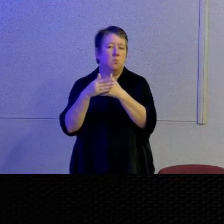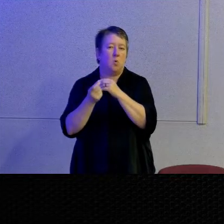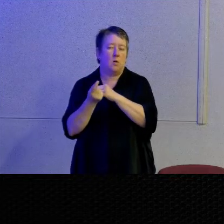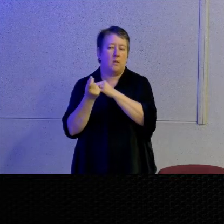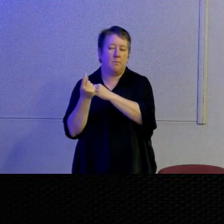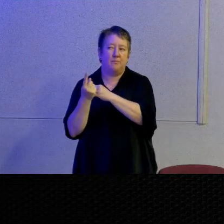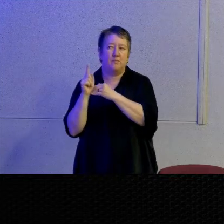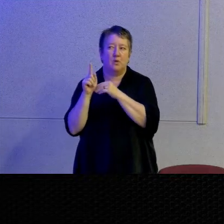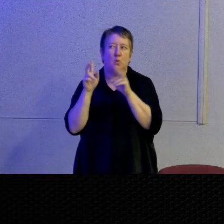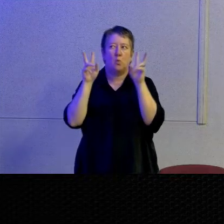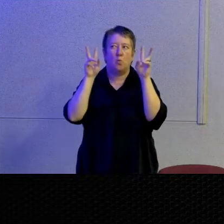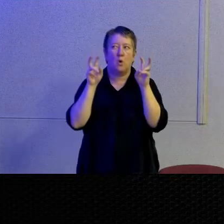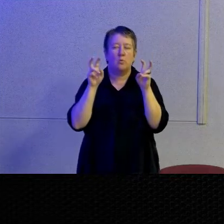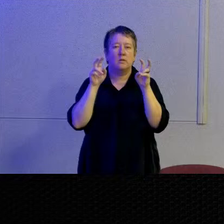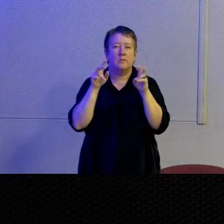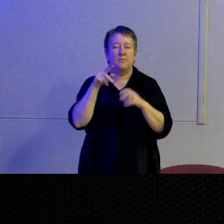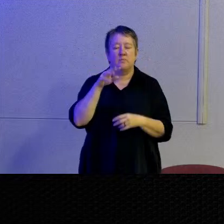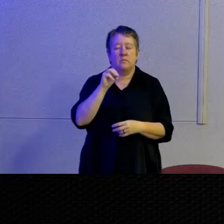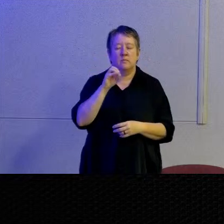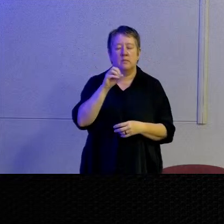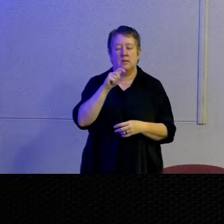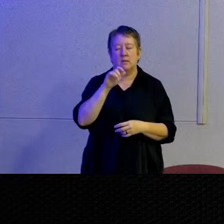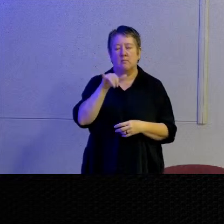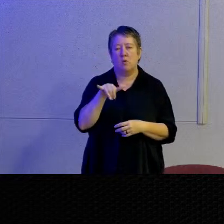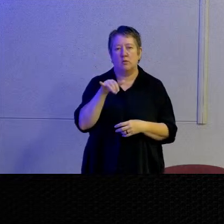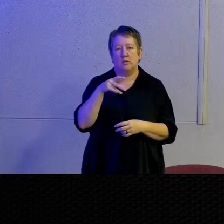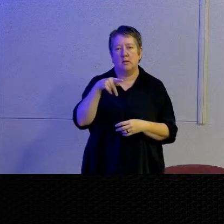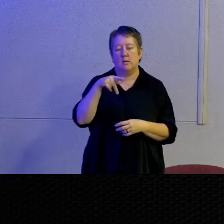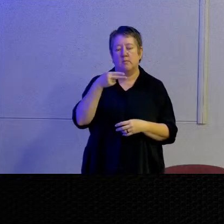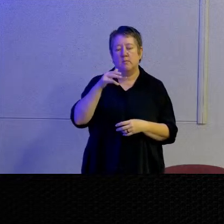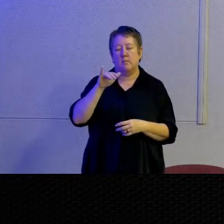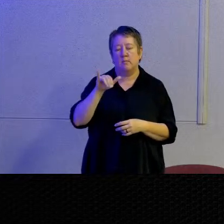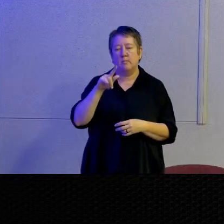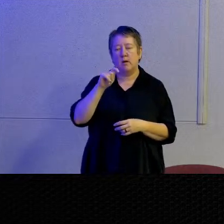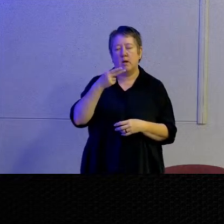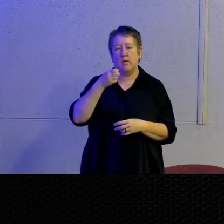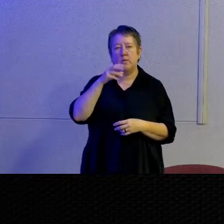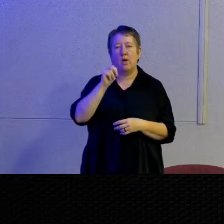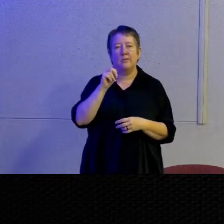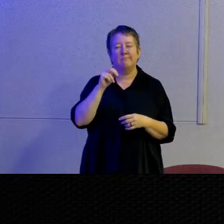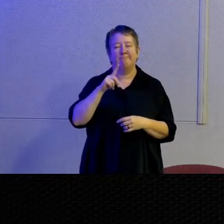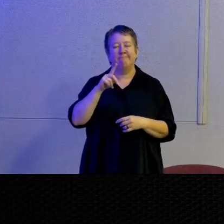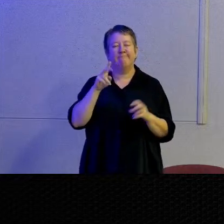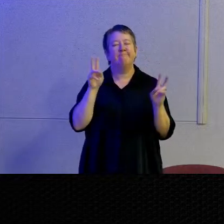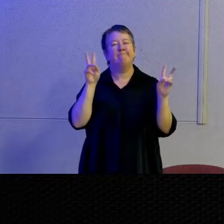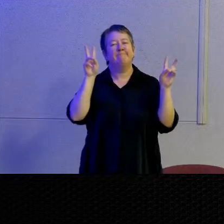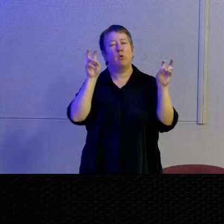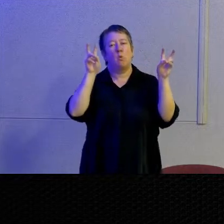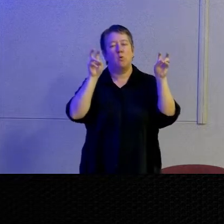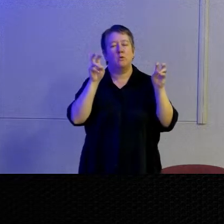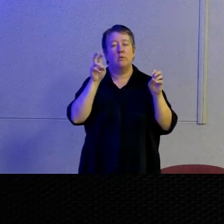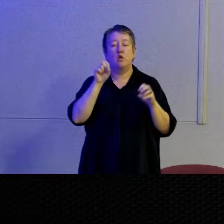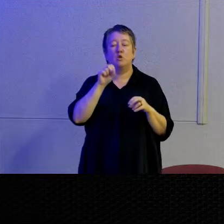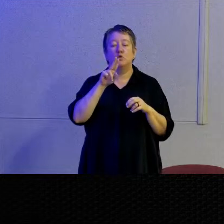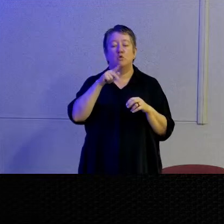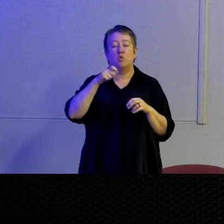the knight in Monty Python, supersymmetry is not dead yet.